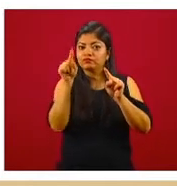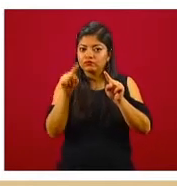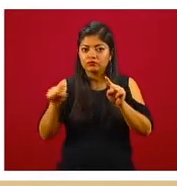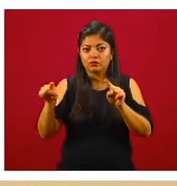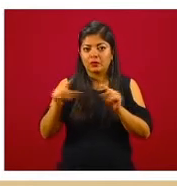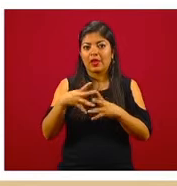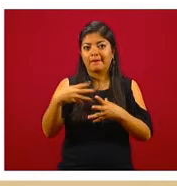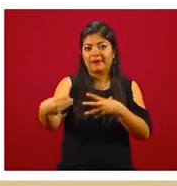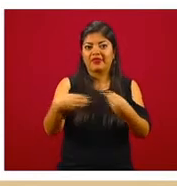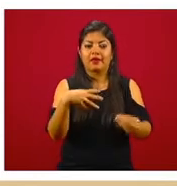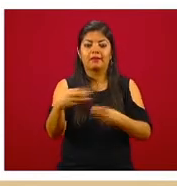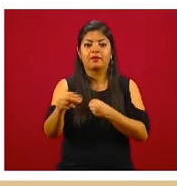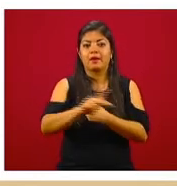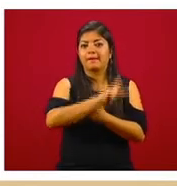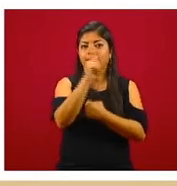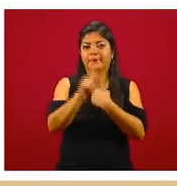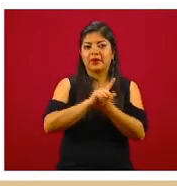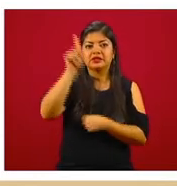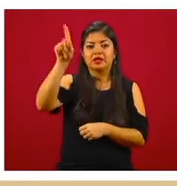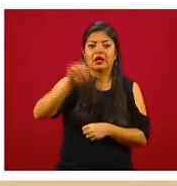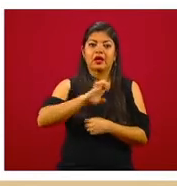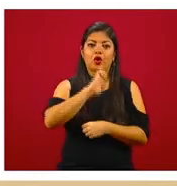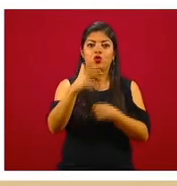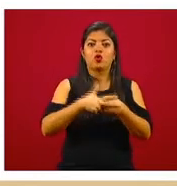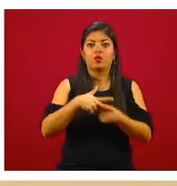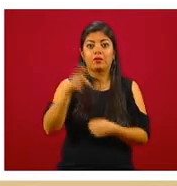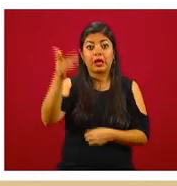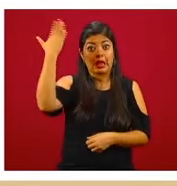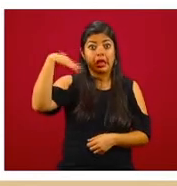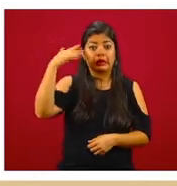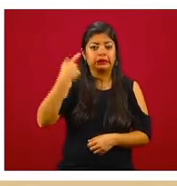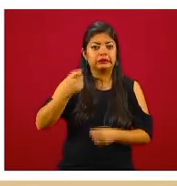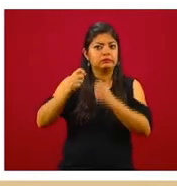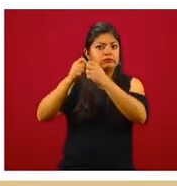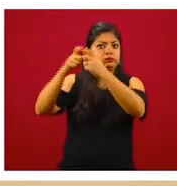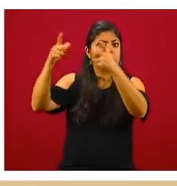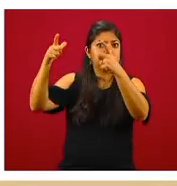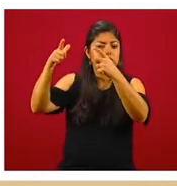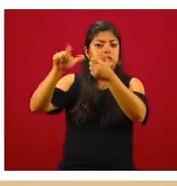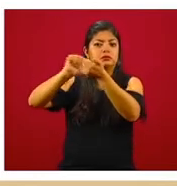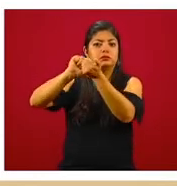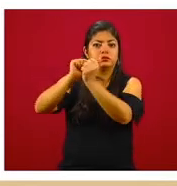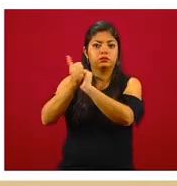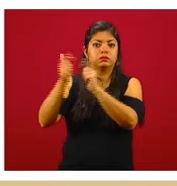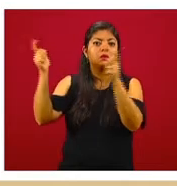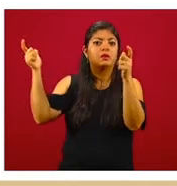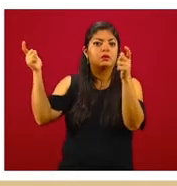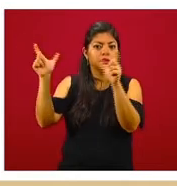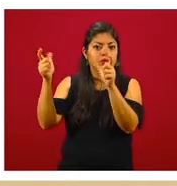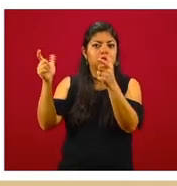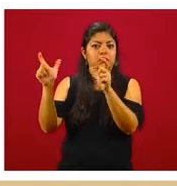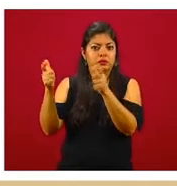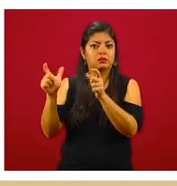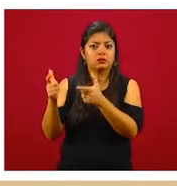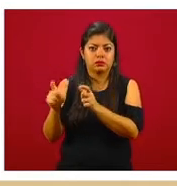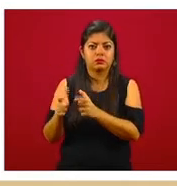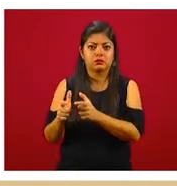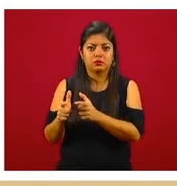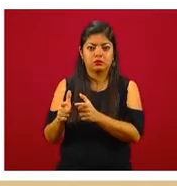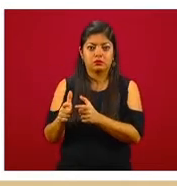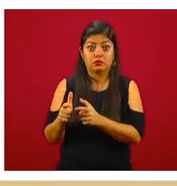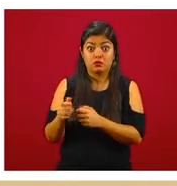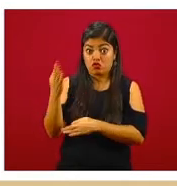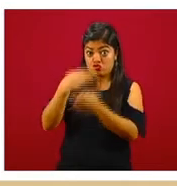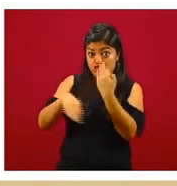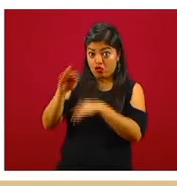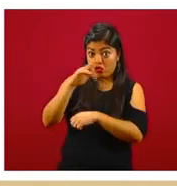la lowers epidemia its en los exhibit países on europeos, que en su momento fueron los this más afectados, chart as the va en curve un flattens claro on the different tendencia de countries in the descenso. European No en continent, todos,